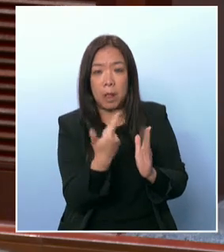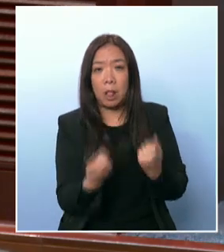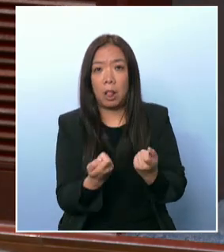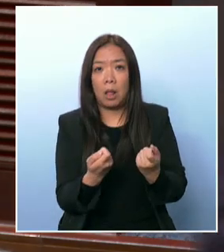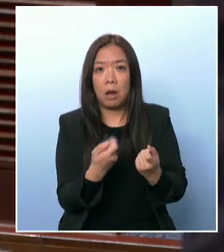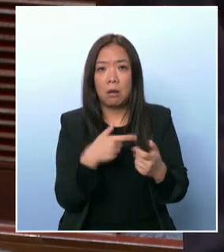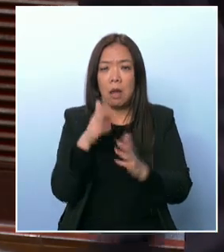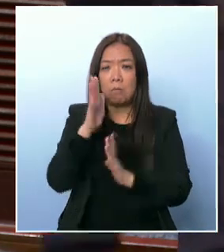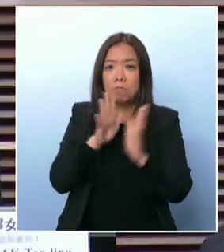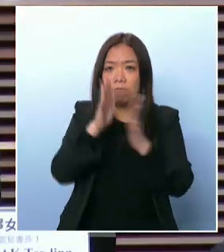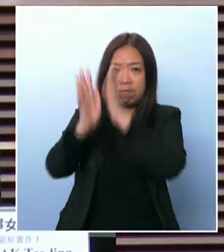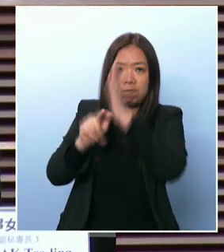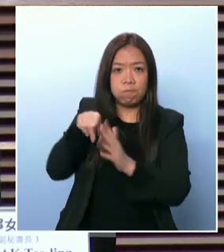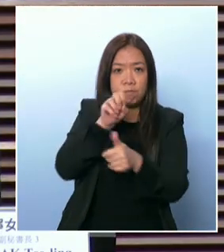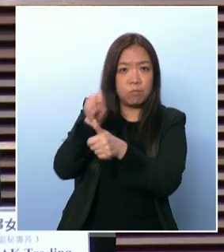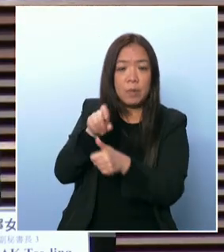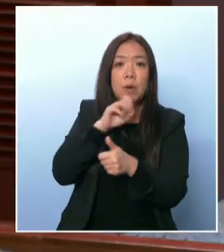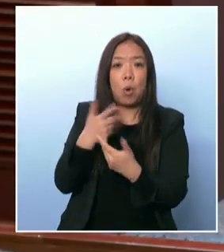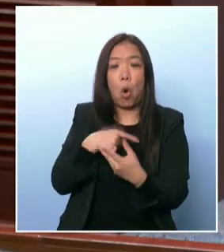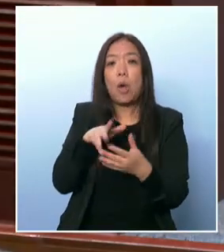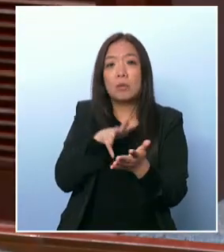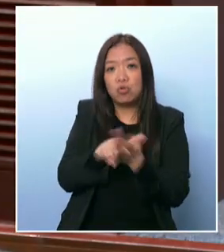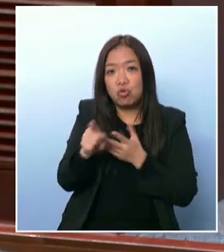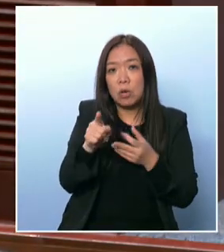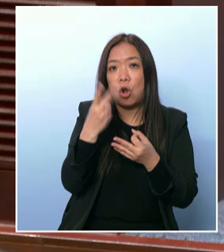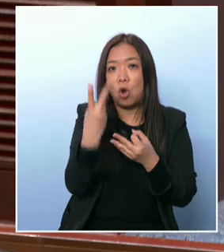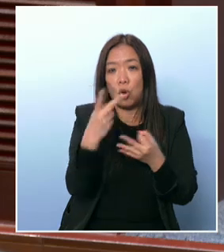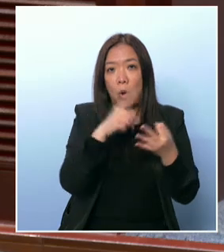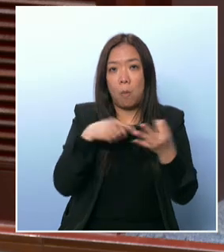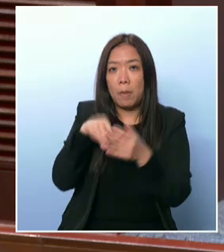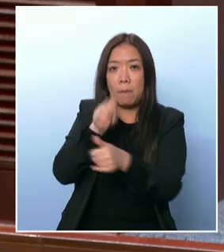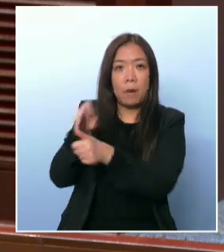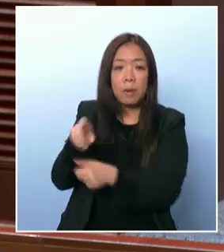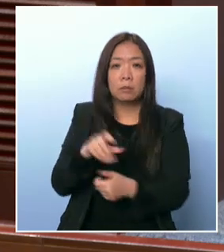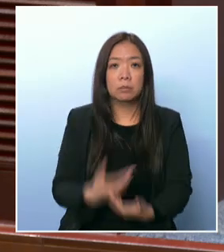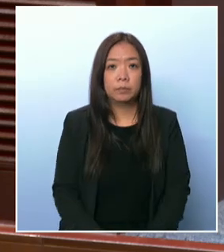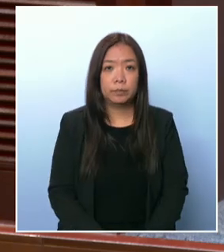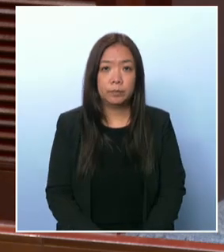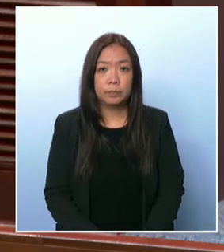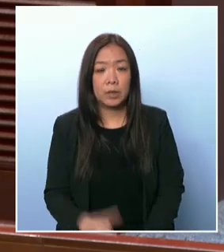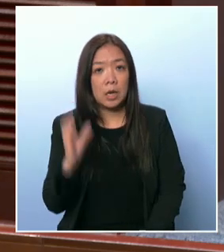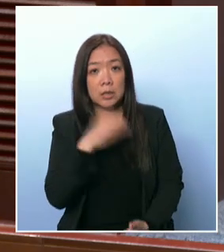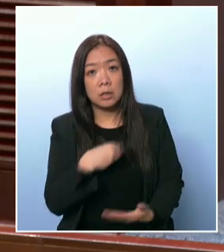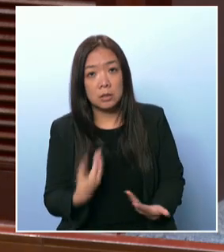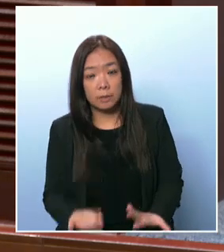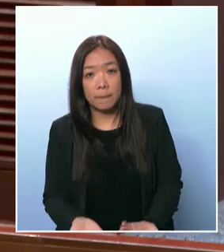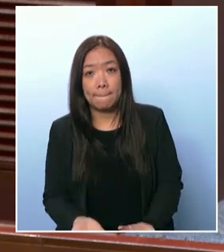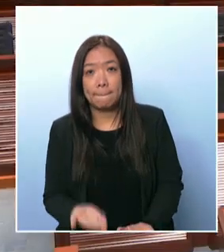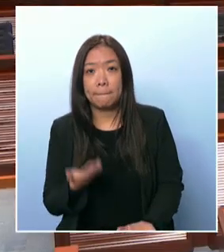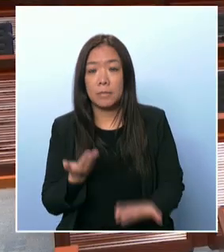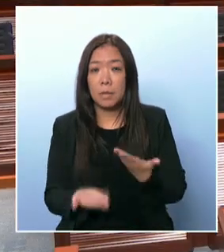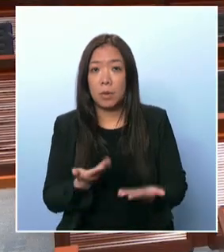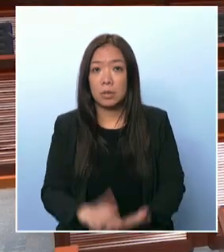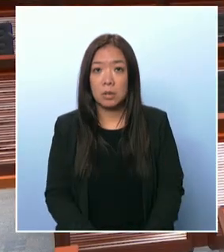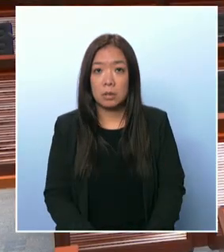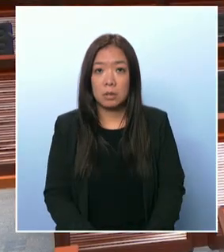the Bailey Garden and the CNT Business is just 58 meters away from